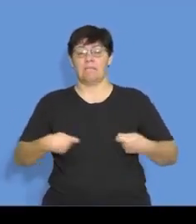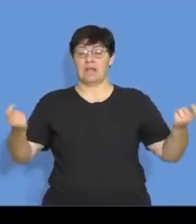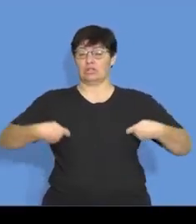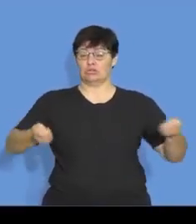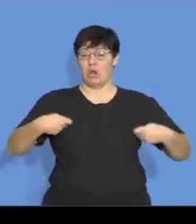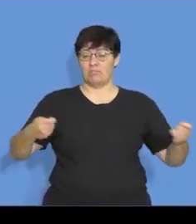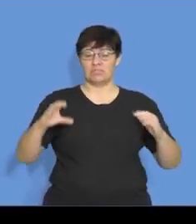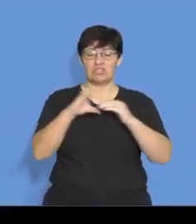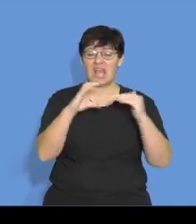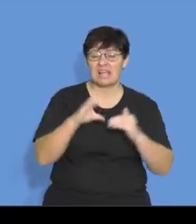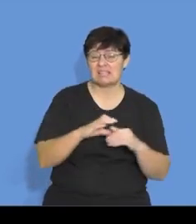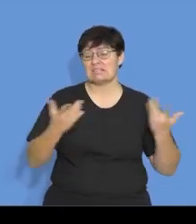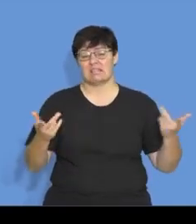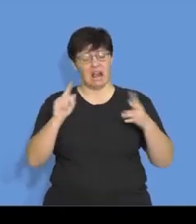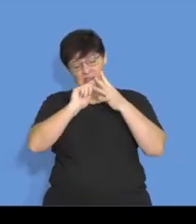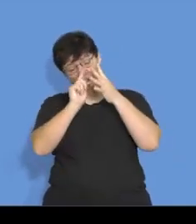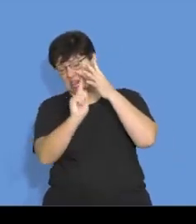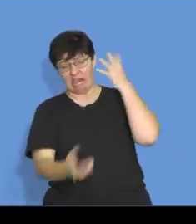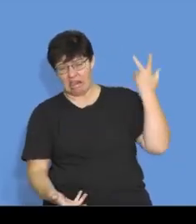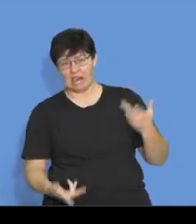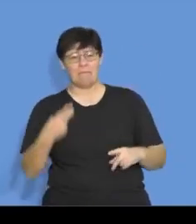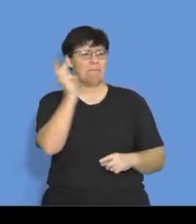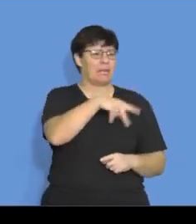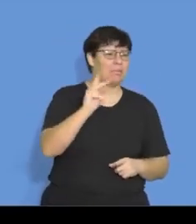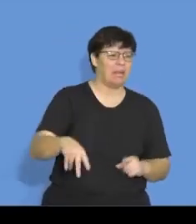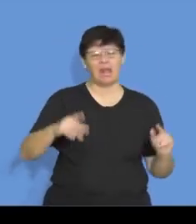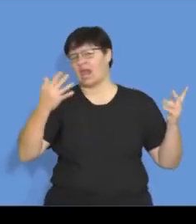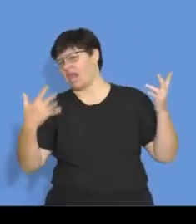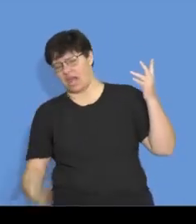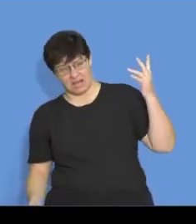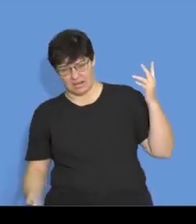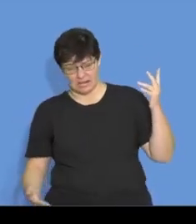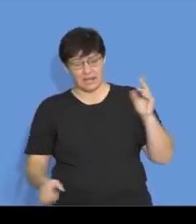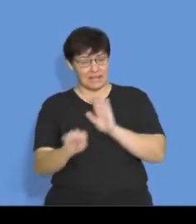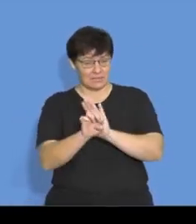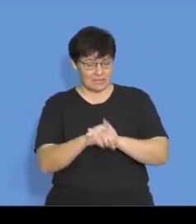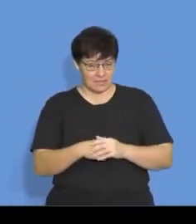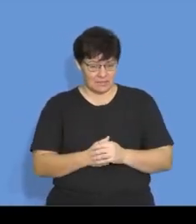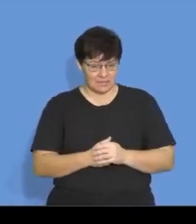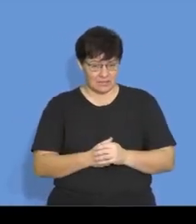supermarkets that sell large quantities of trading stock with low value. However,